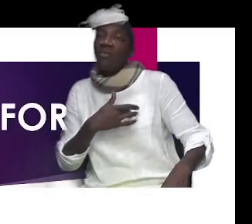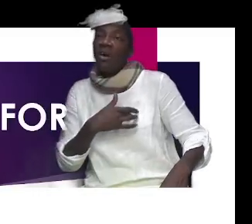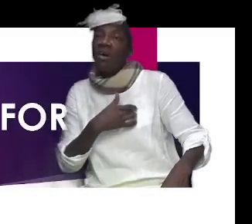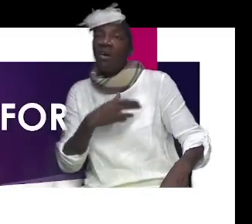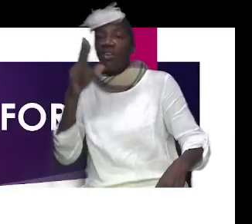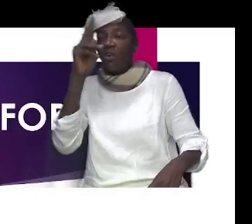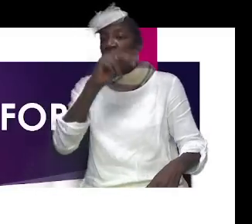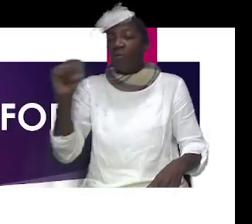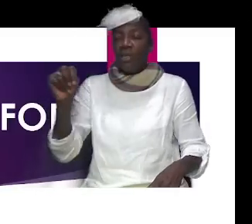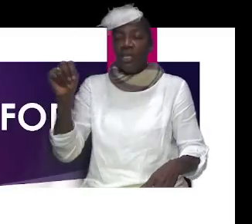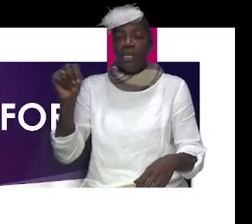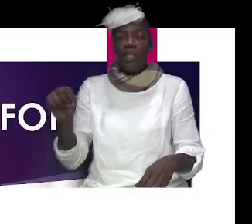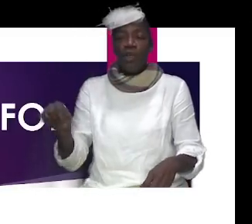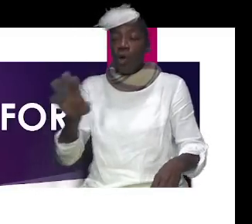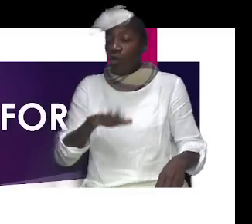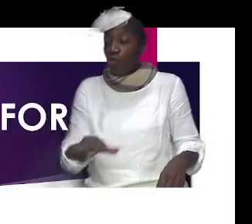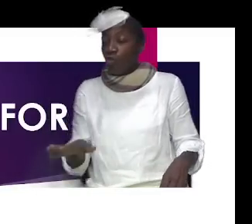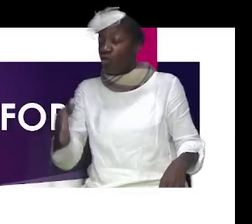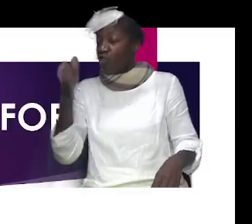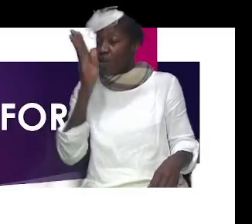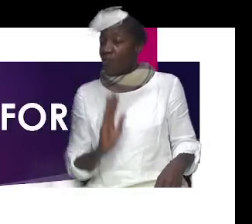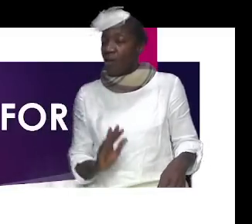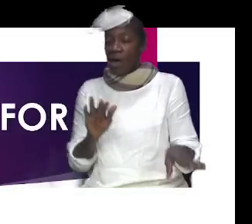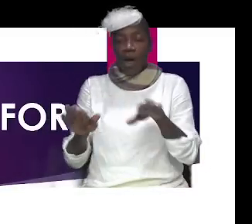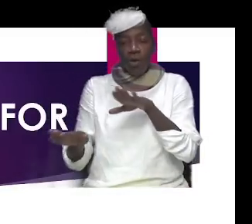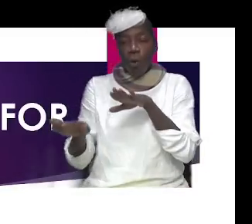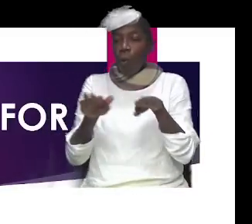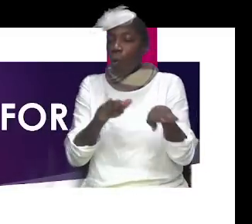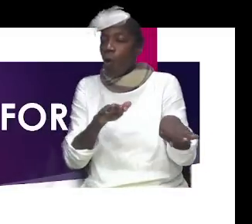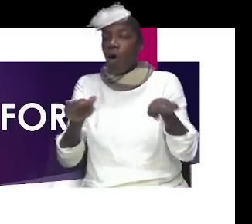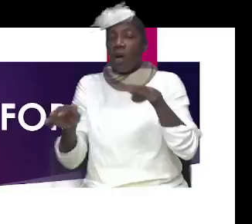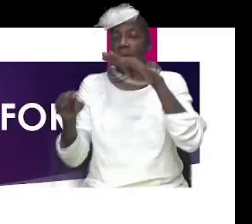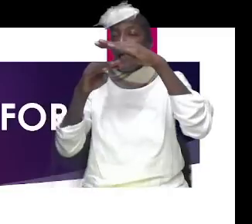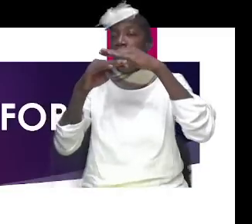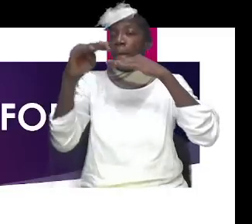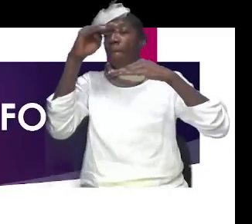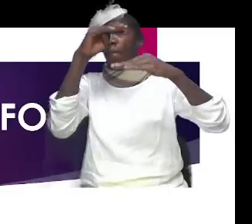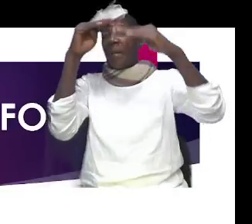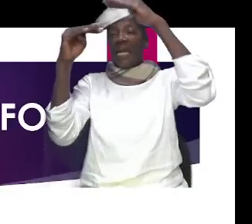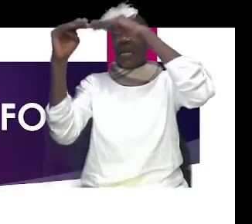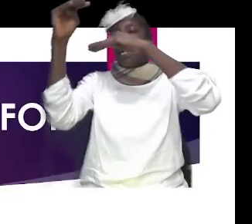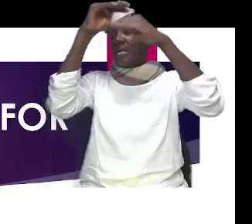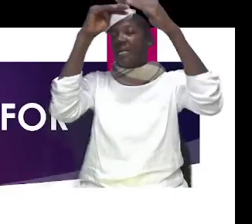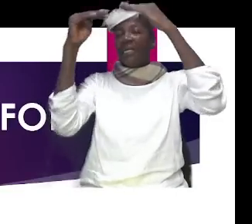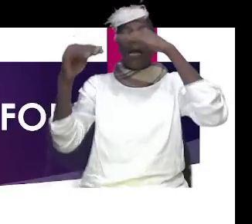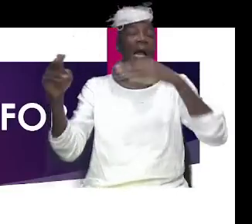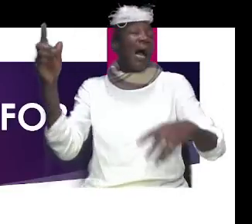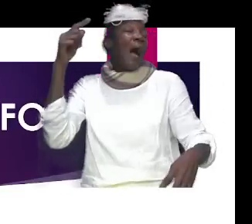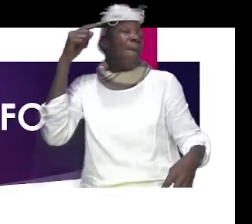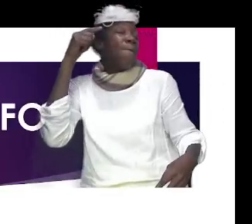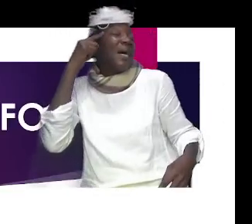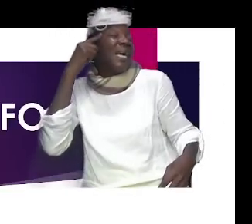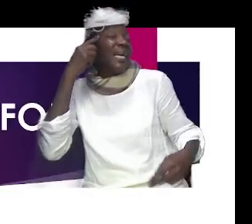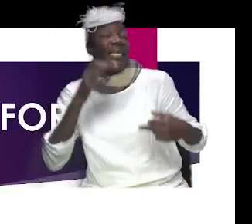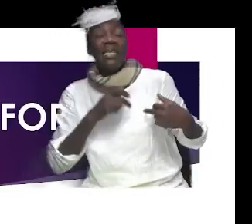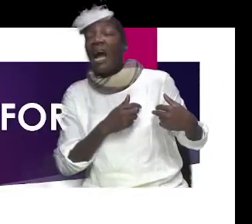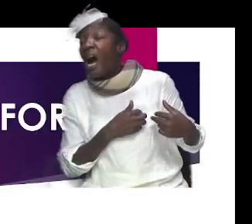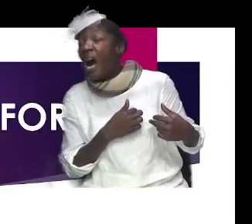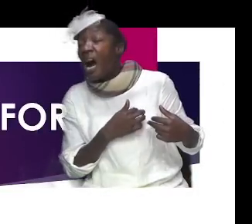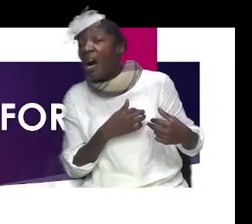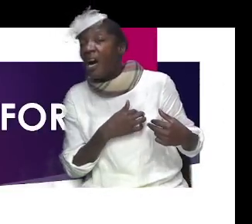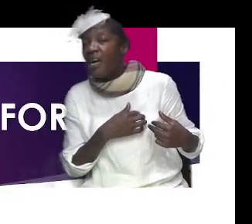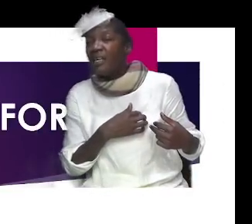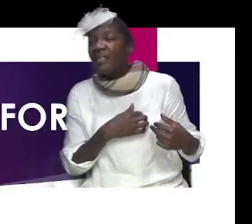God walking with Him right now, cultivate an attitude, a mindset, a heart that